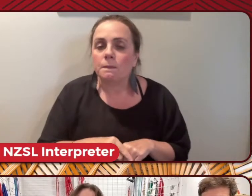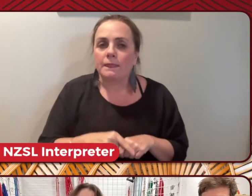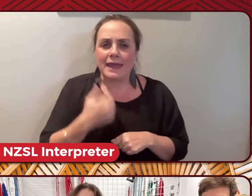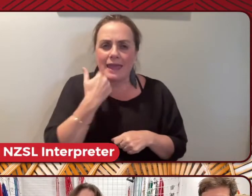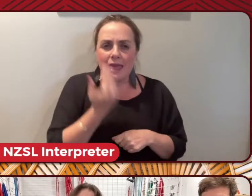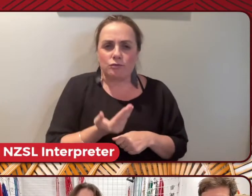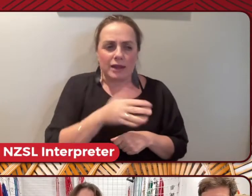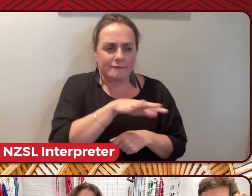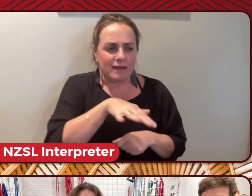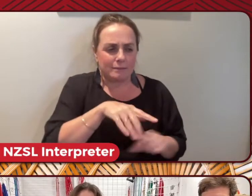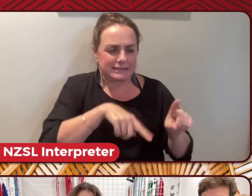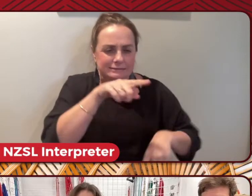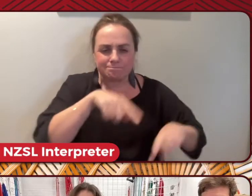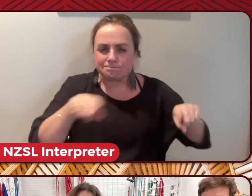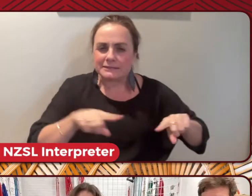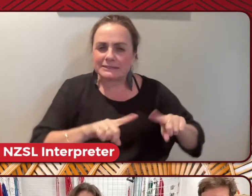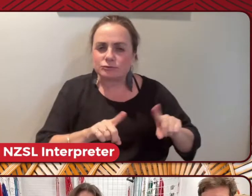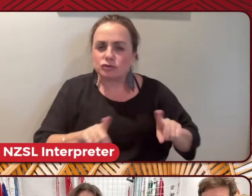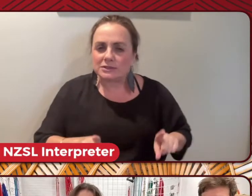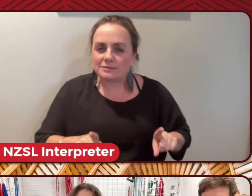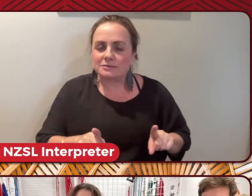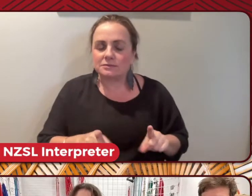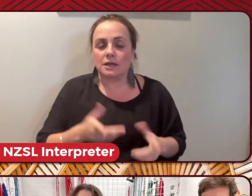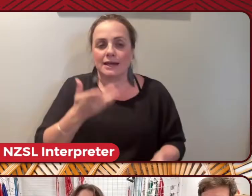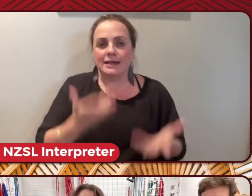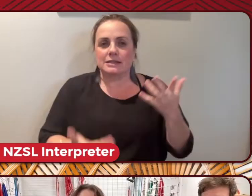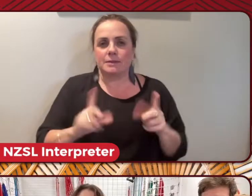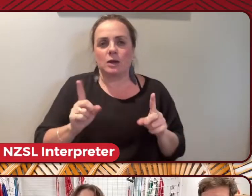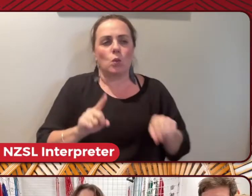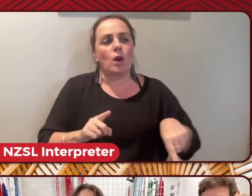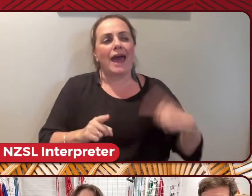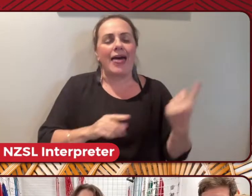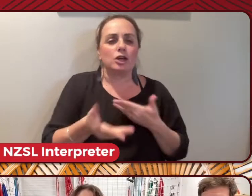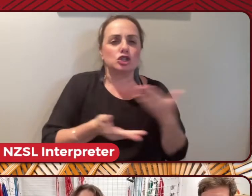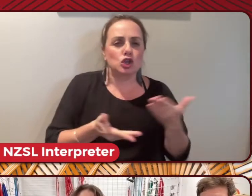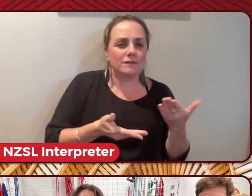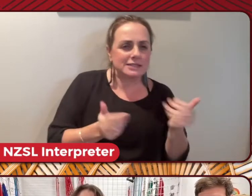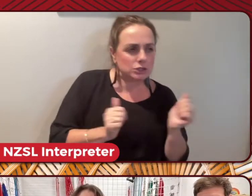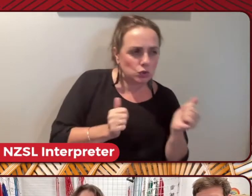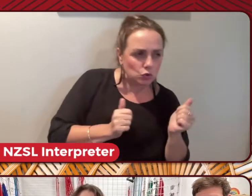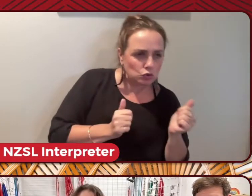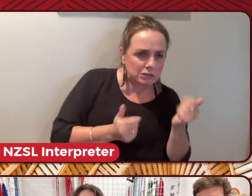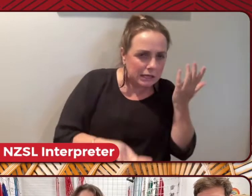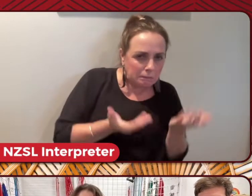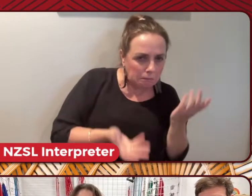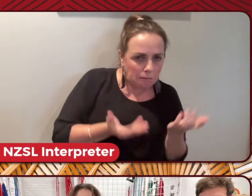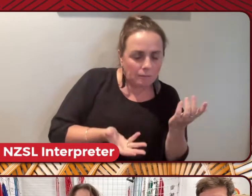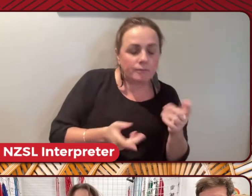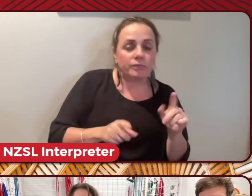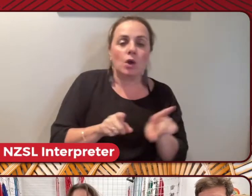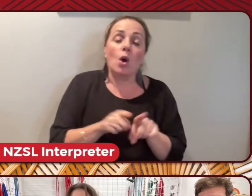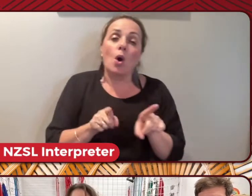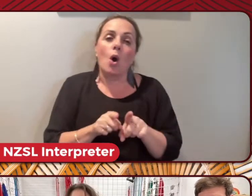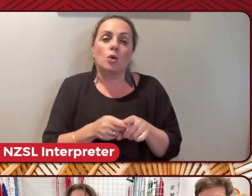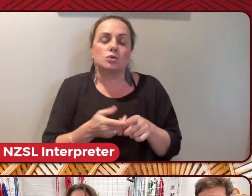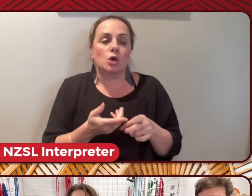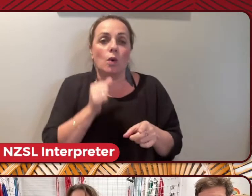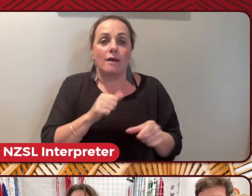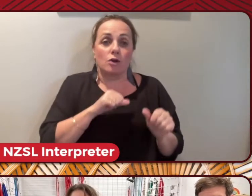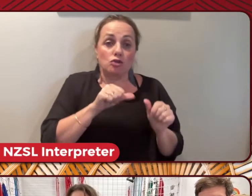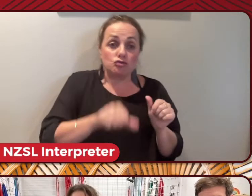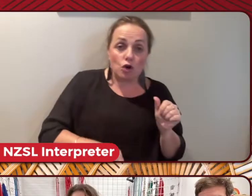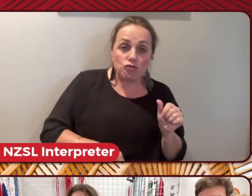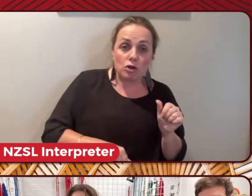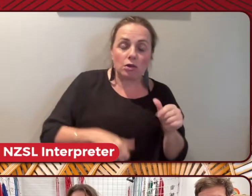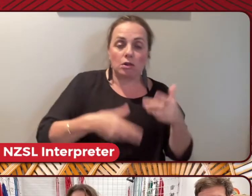is a little bit different, just depending on what other services they already have available, and also depending on if they're rural or if they're living